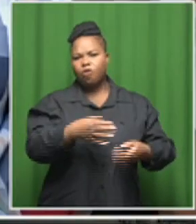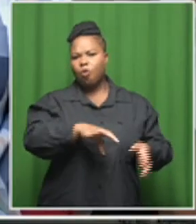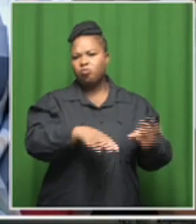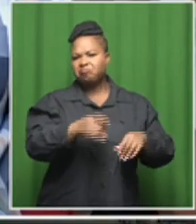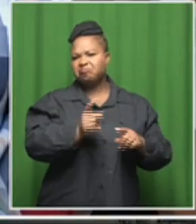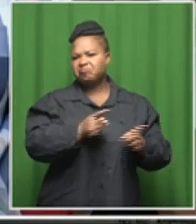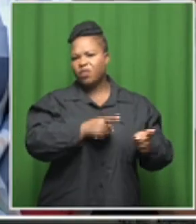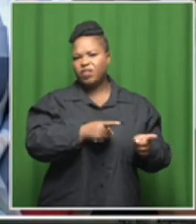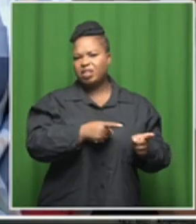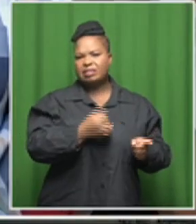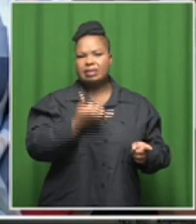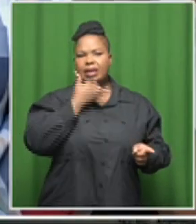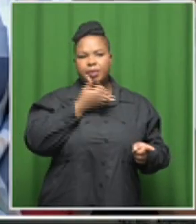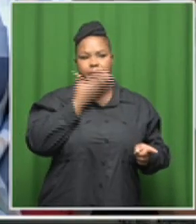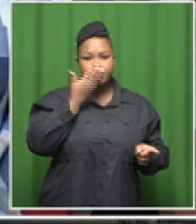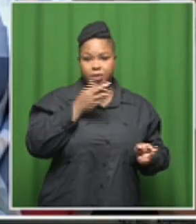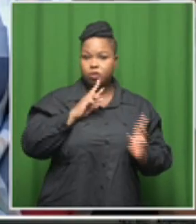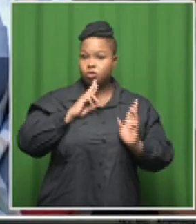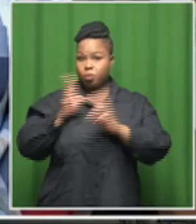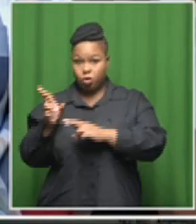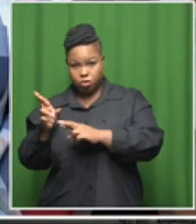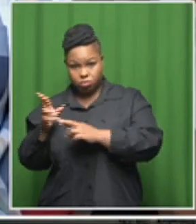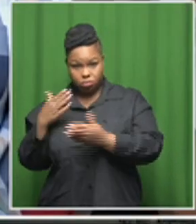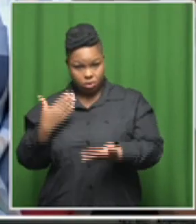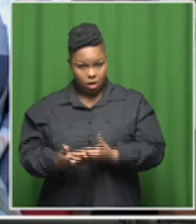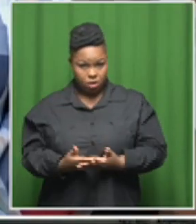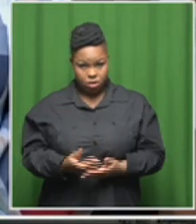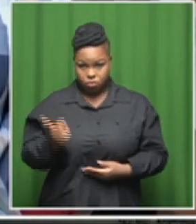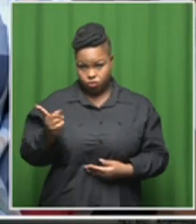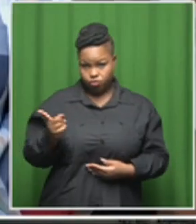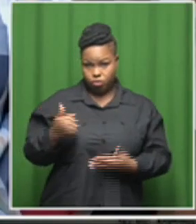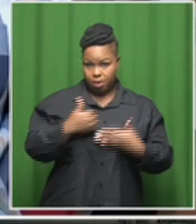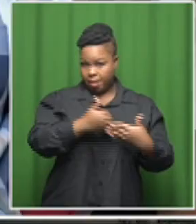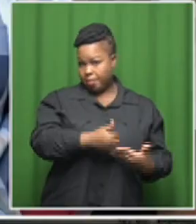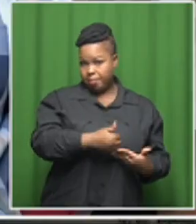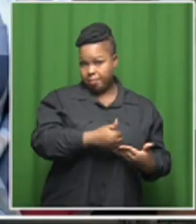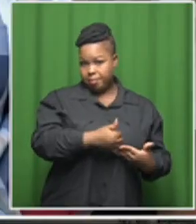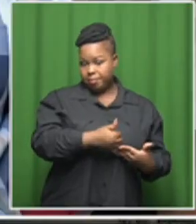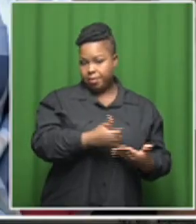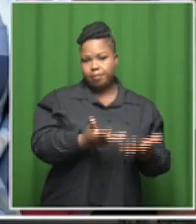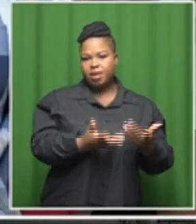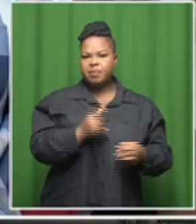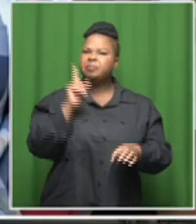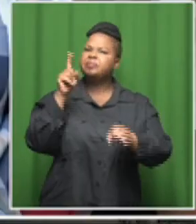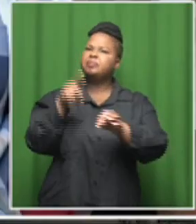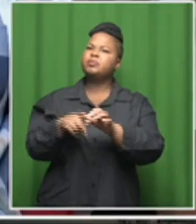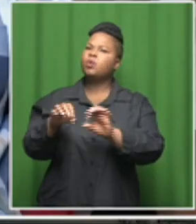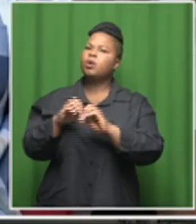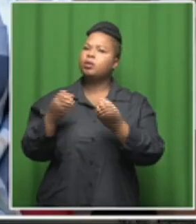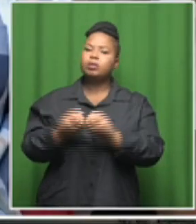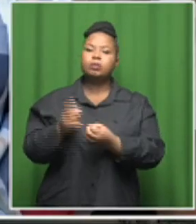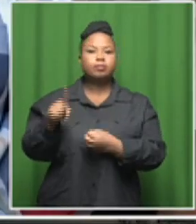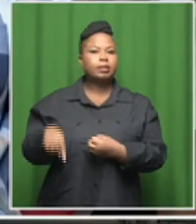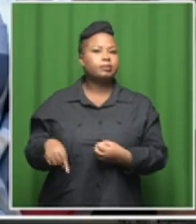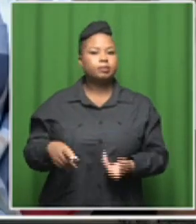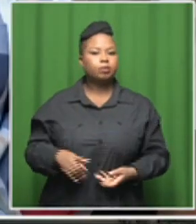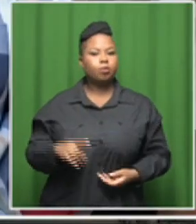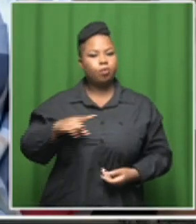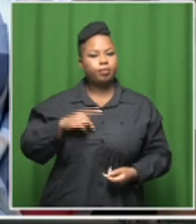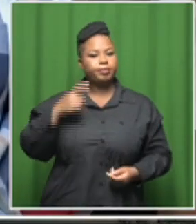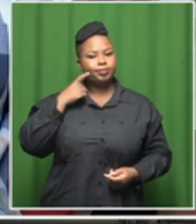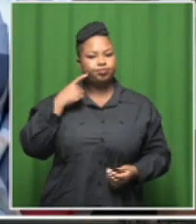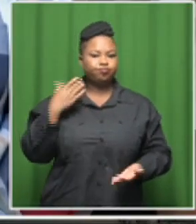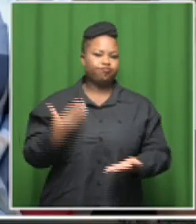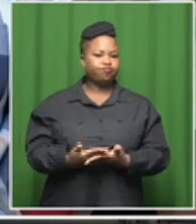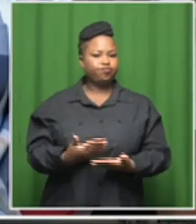them? Can they report it to you? And also, do they need to affiliate to your organization in order to be able